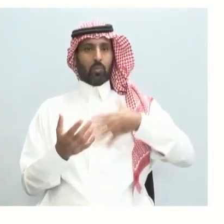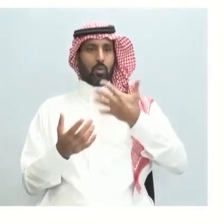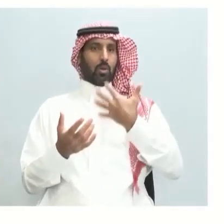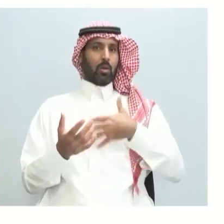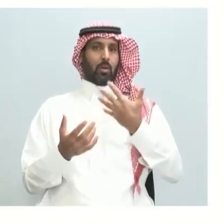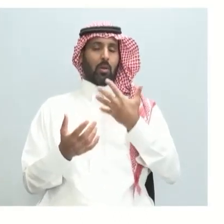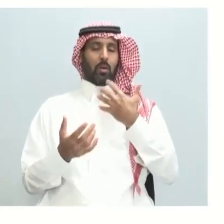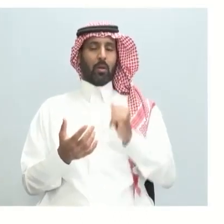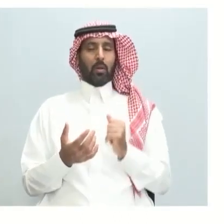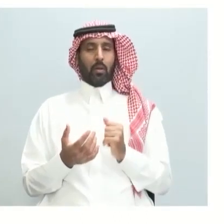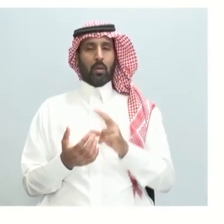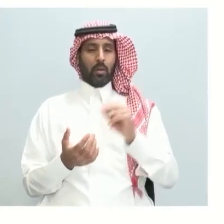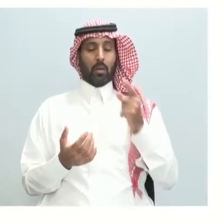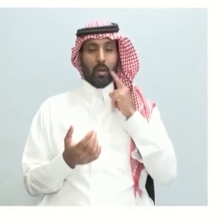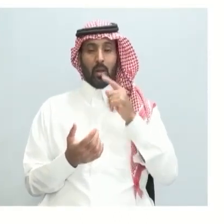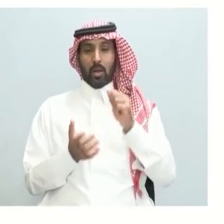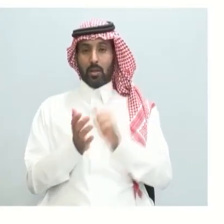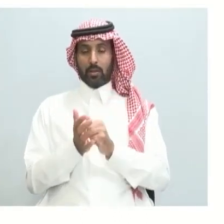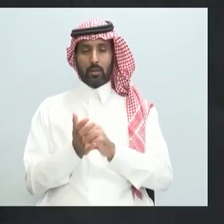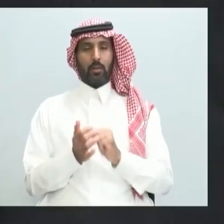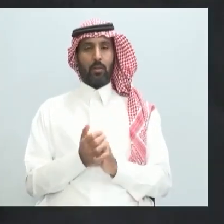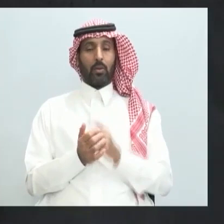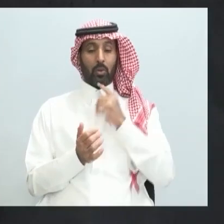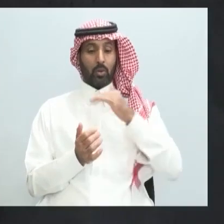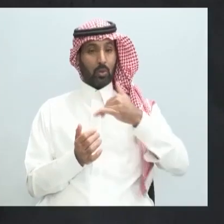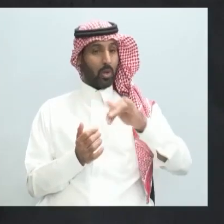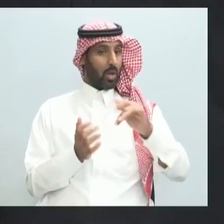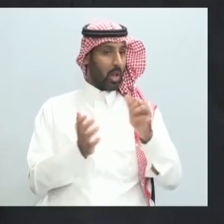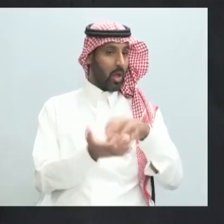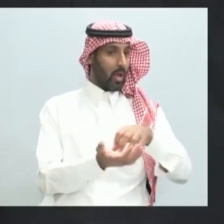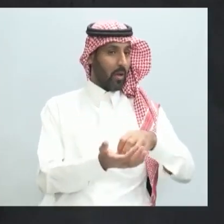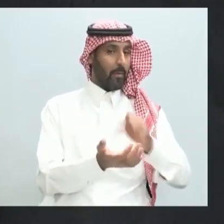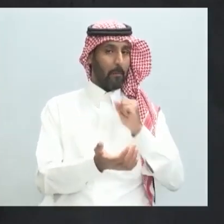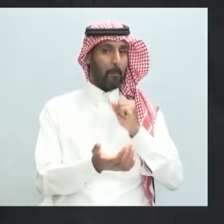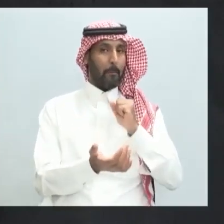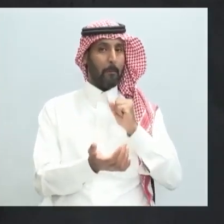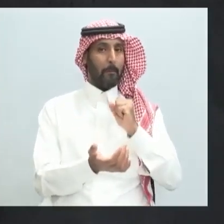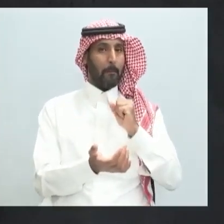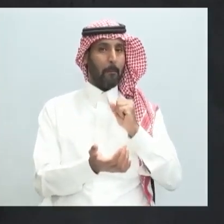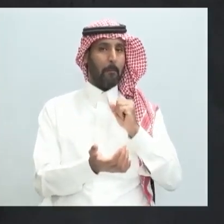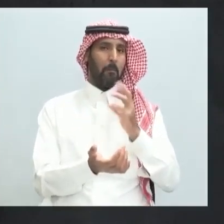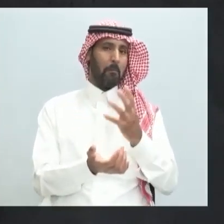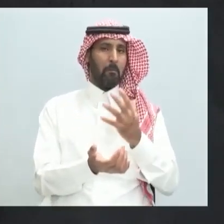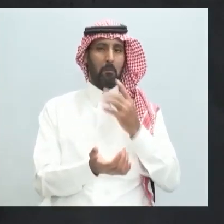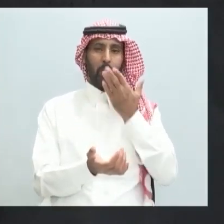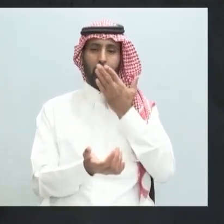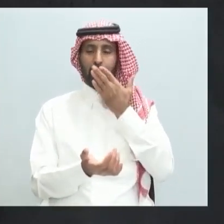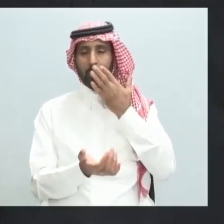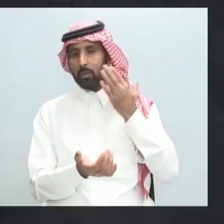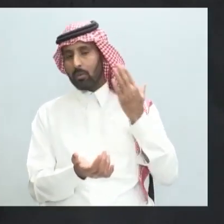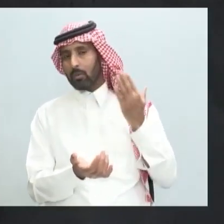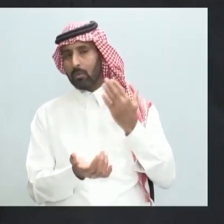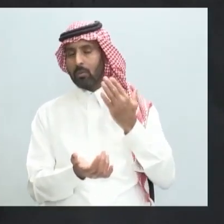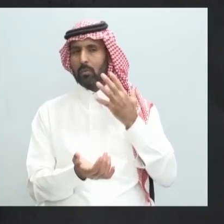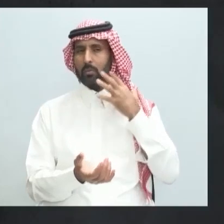a place, such as home. So when you go to a place and it has maybe a quiet atmosphere,